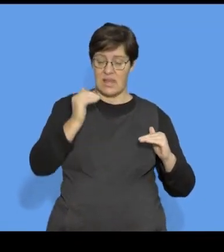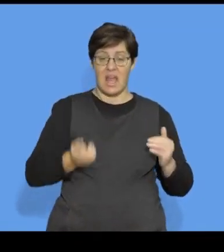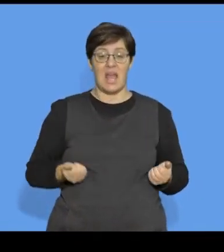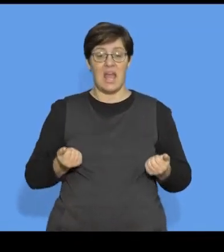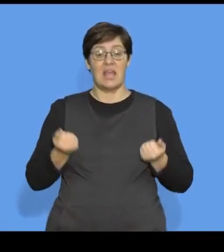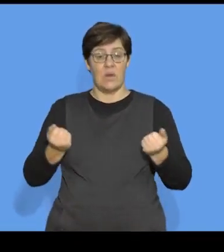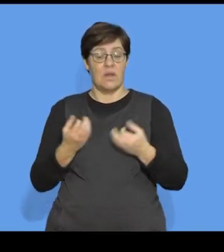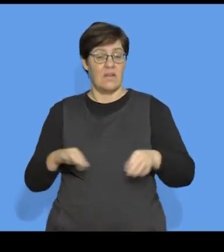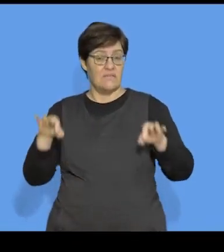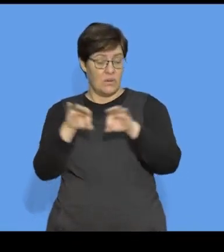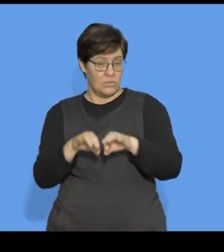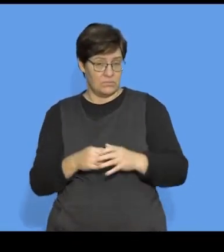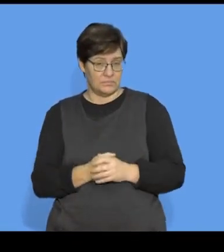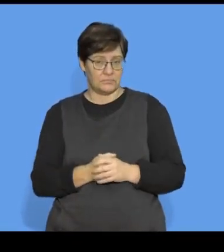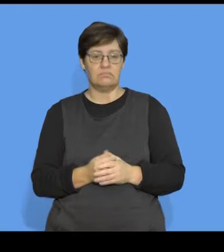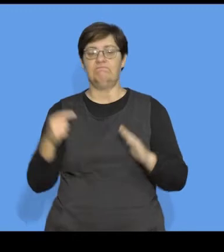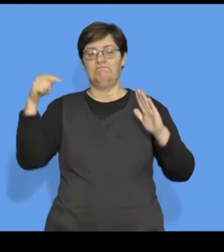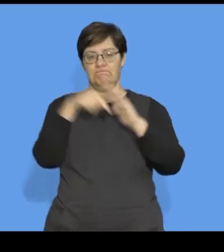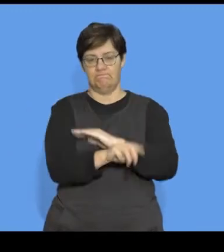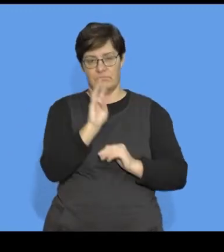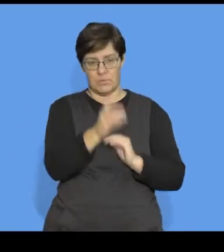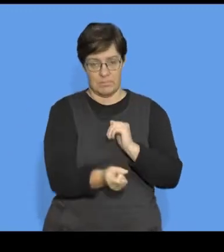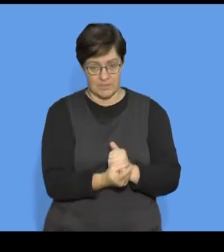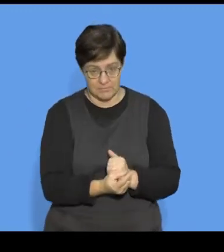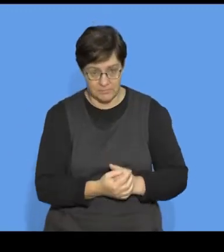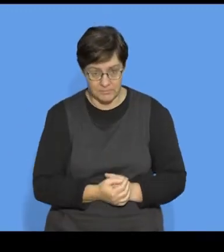carrying value, we're going to get a loss. Okay.